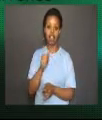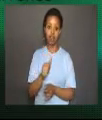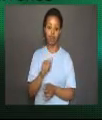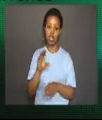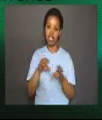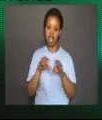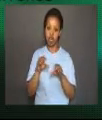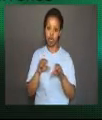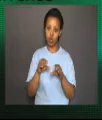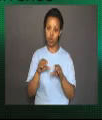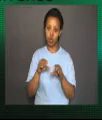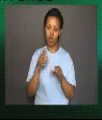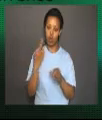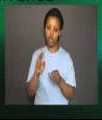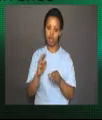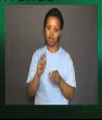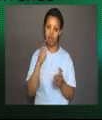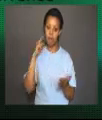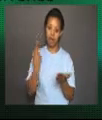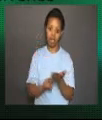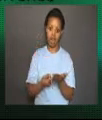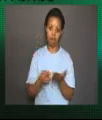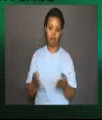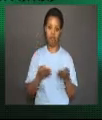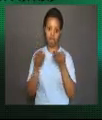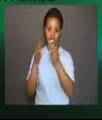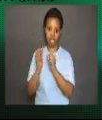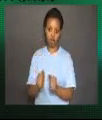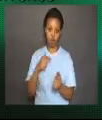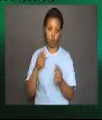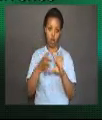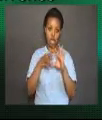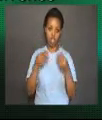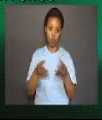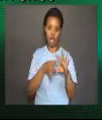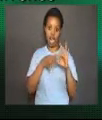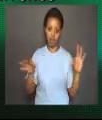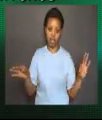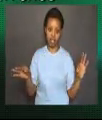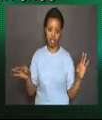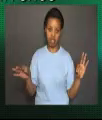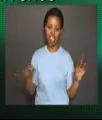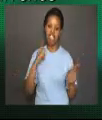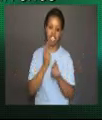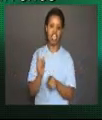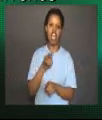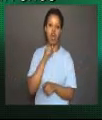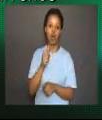that supply evidence for their statements, a lot of misleading